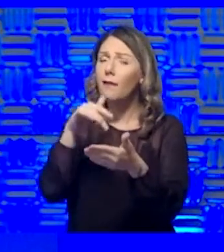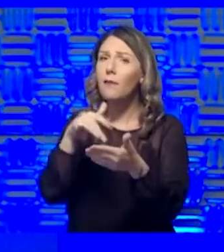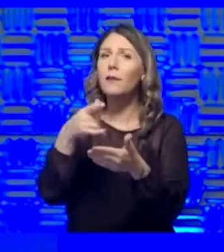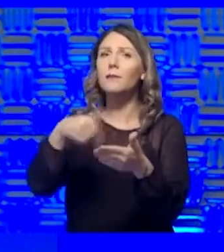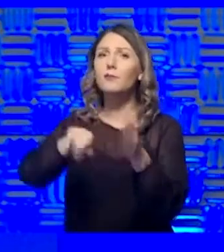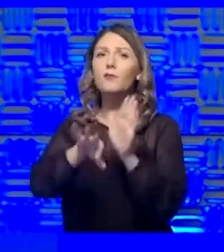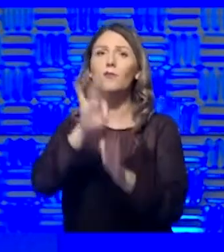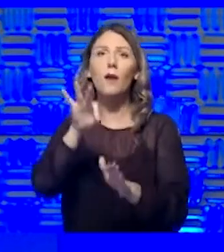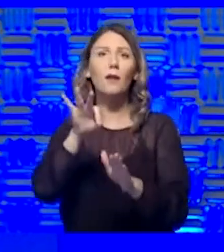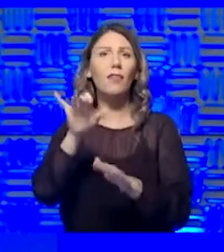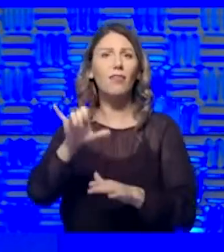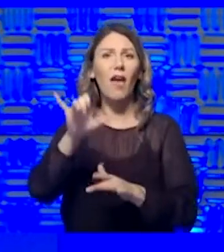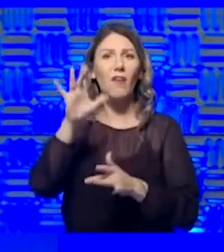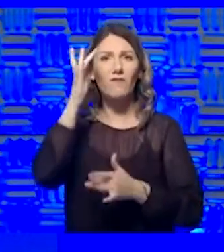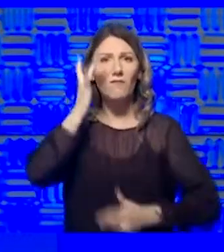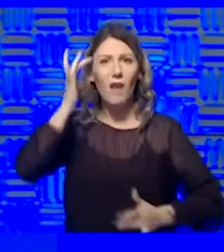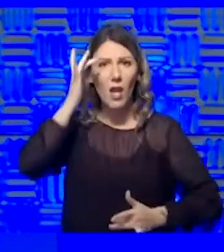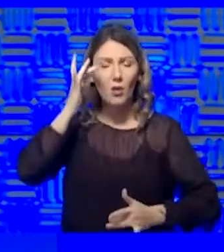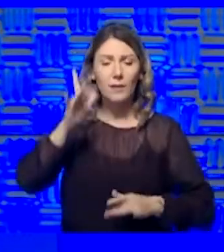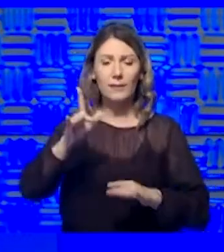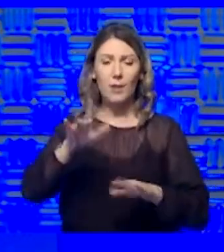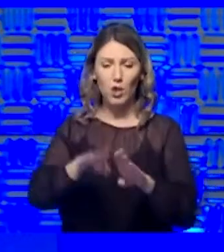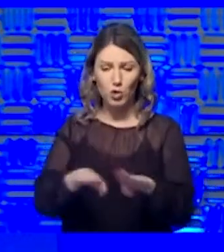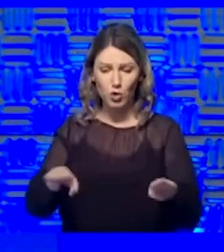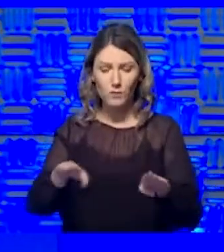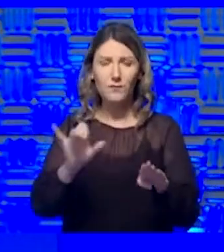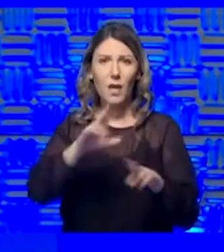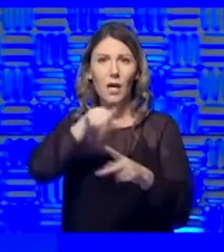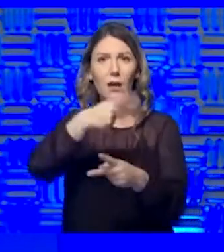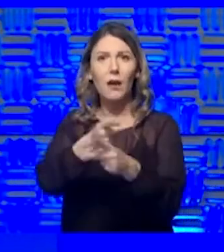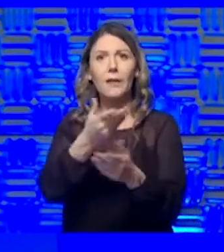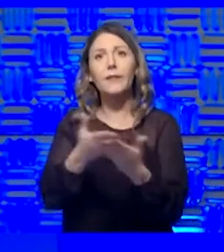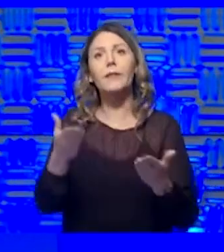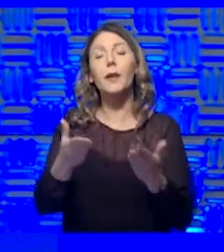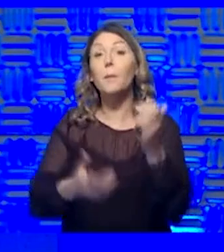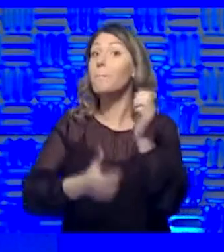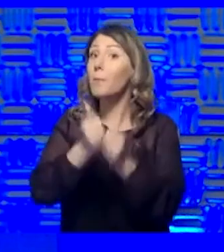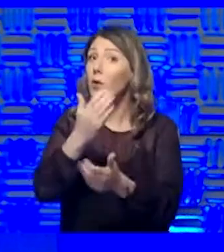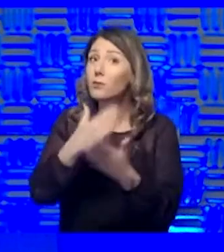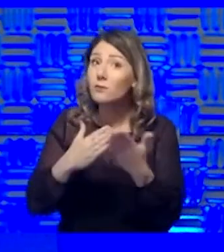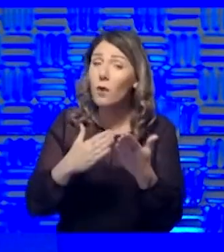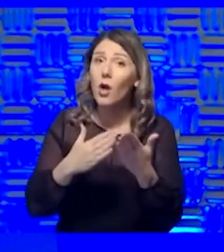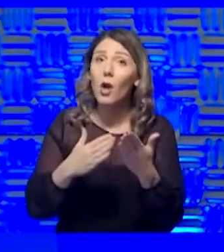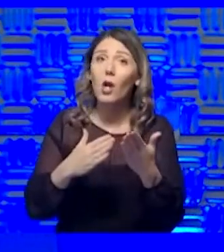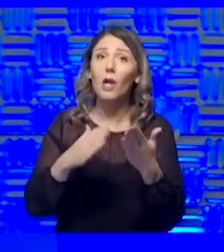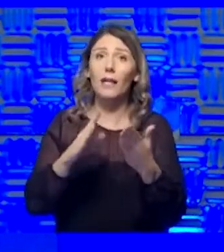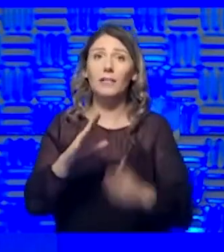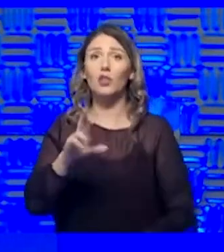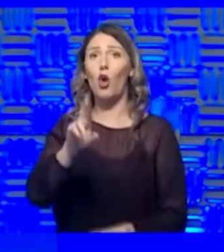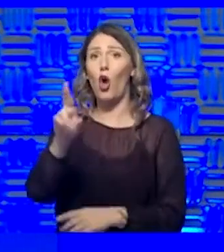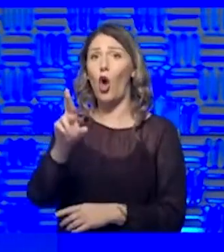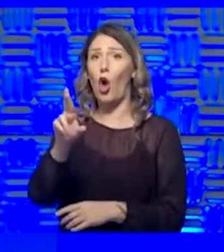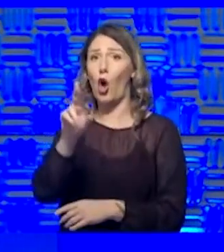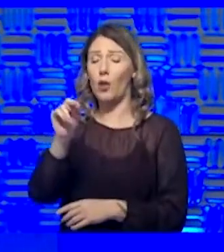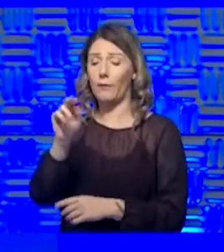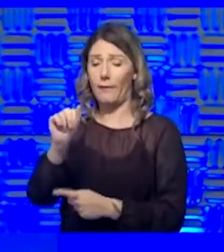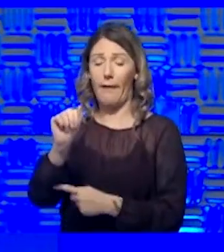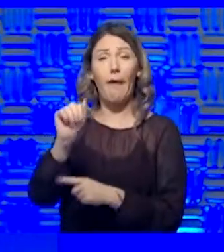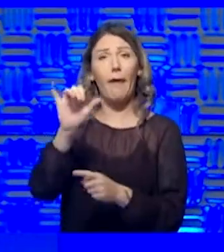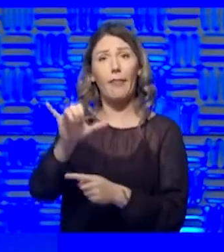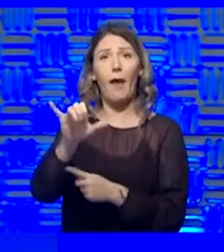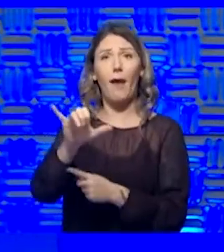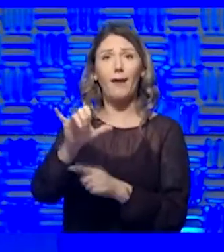detecting the virus on surfaces, things of that nature. For the most part, again, it's RNA detection. It's the genome detection.